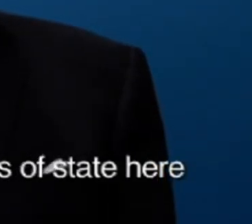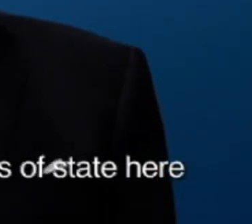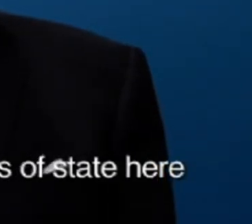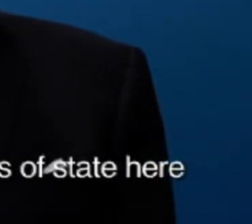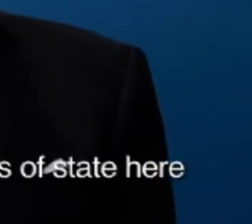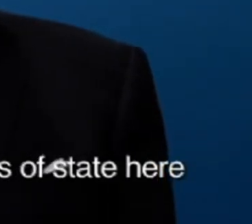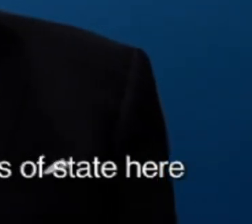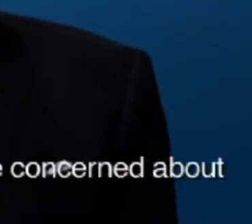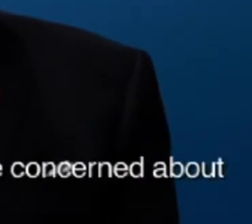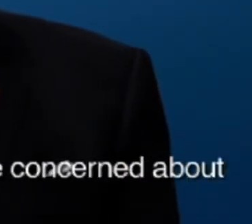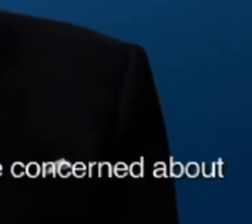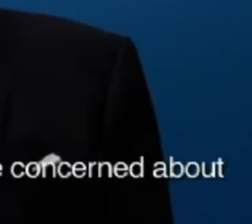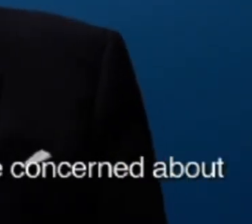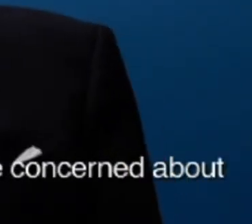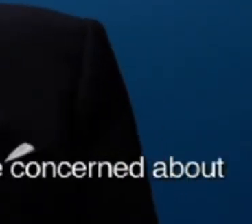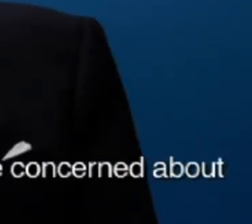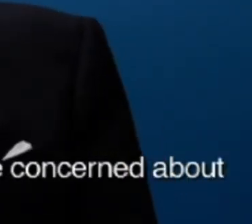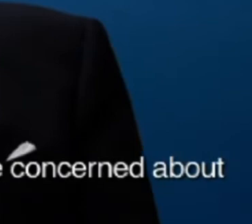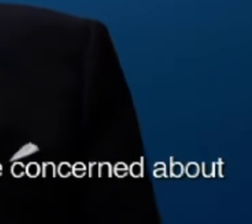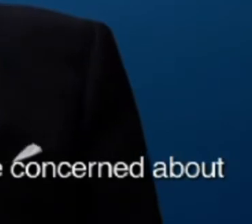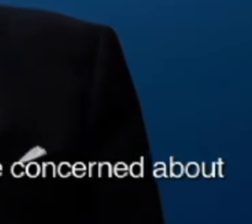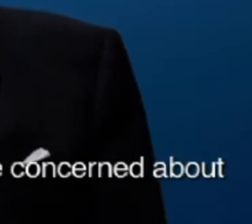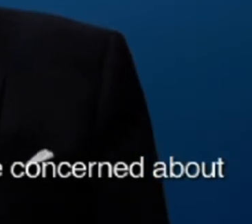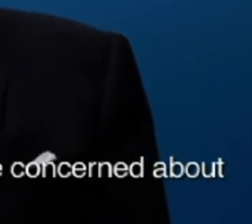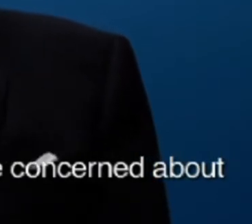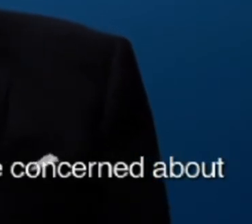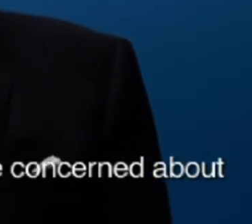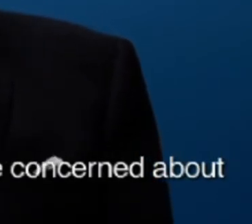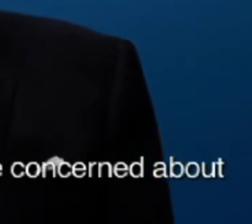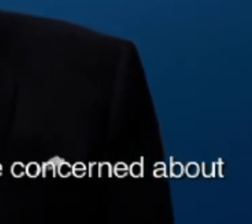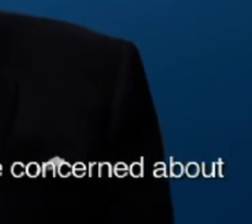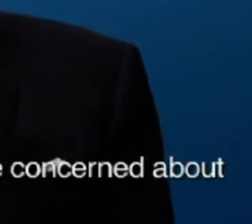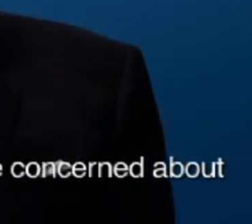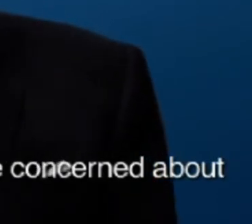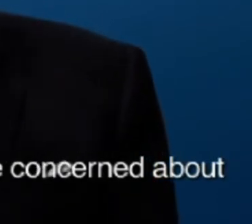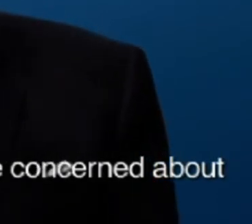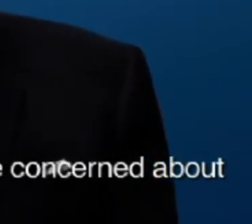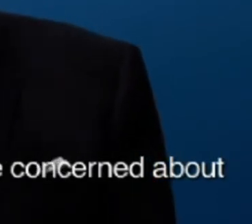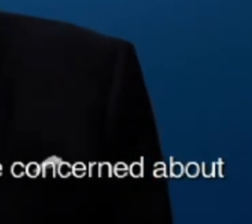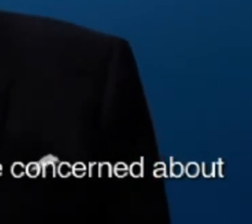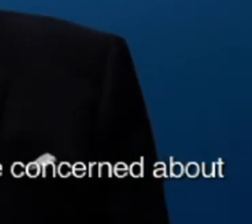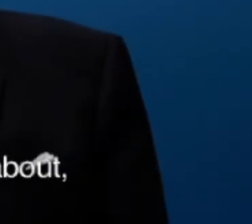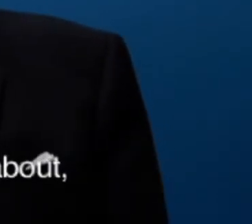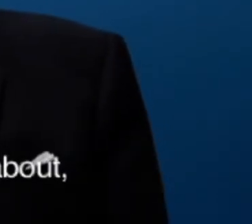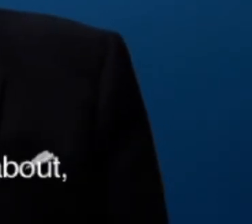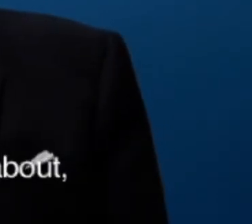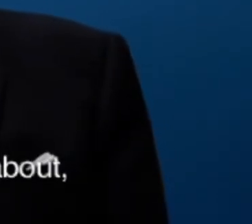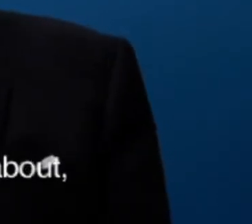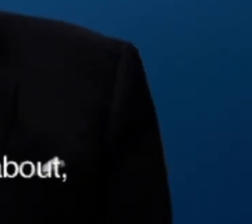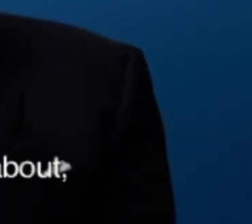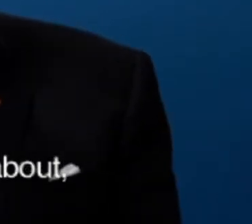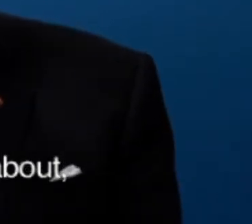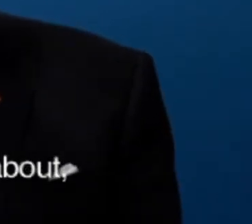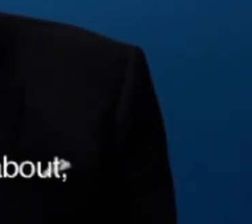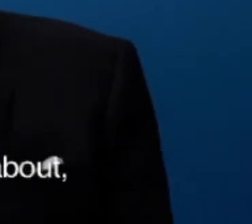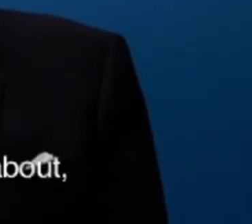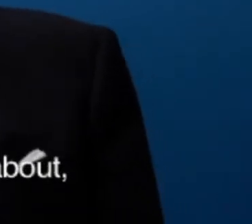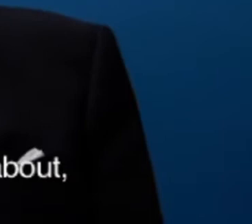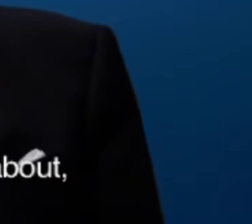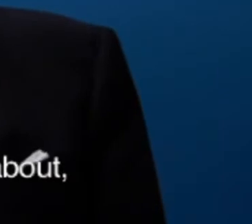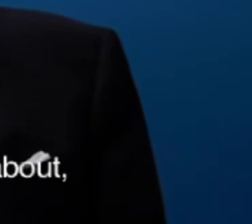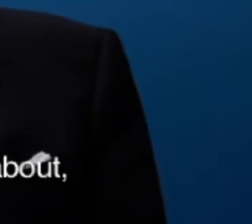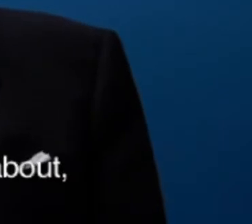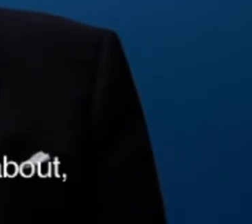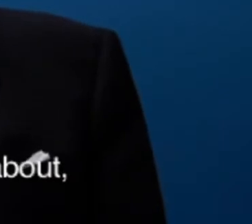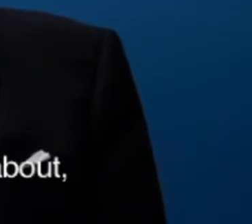here, that it'll be something that the G7, G8 will be concerned about, that the G20 will be